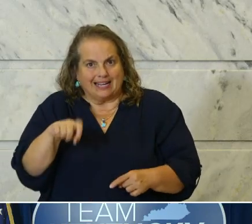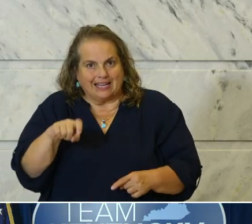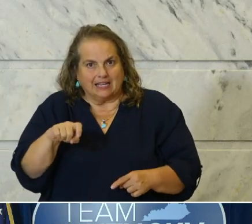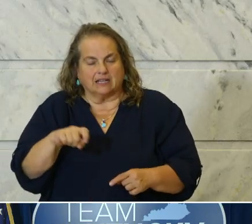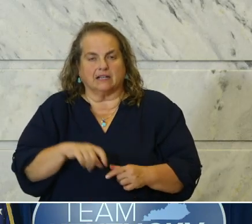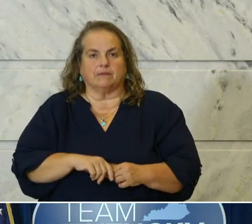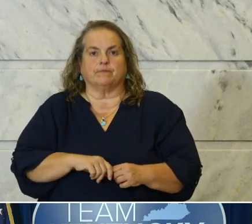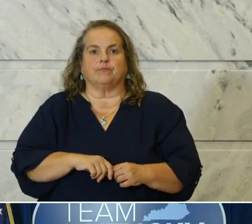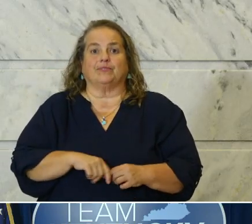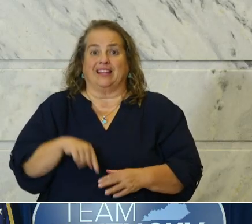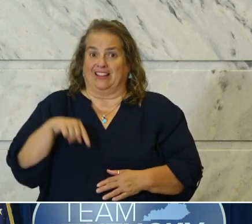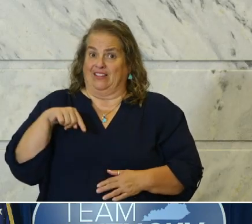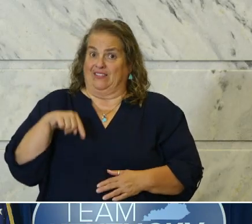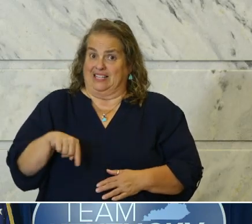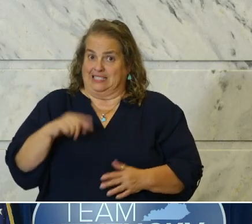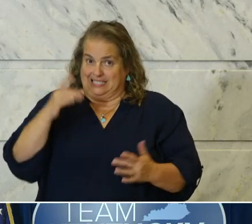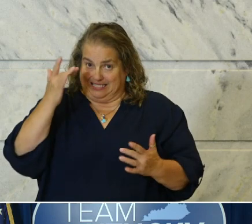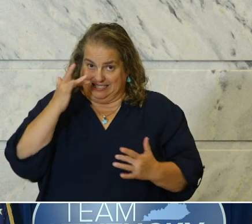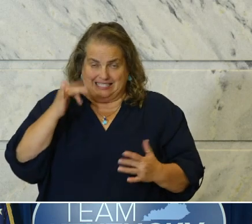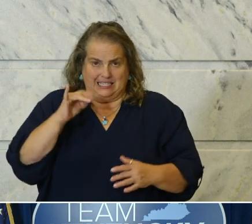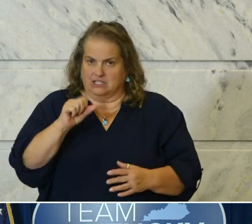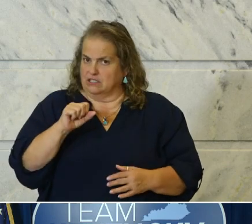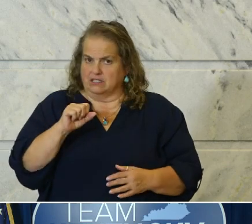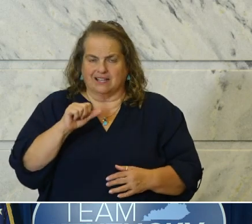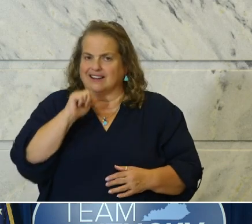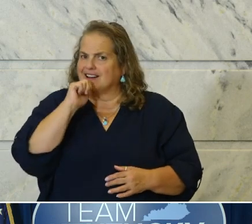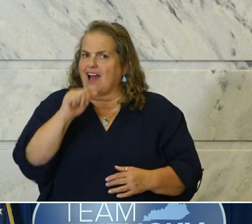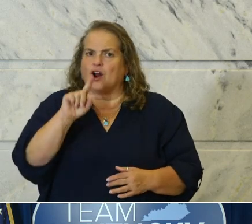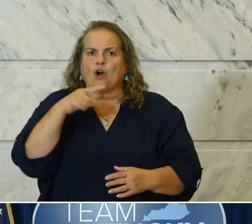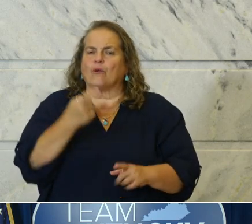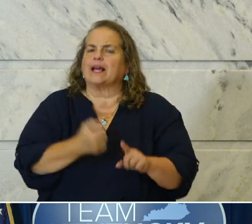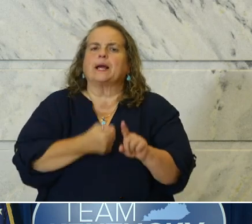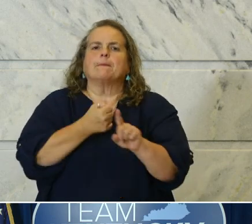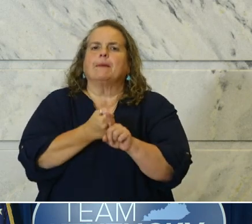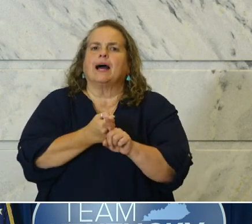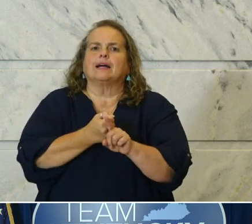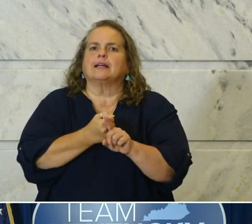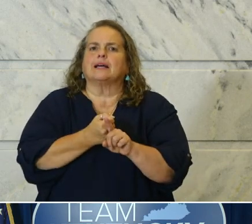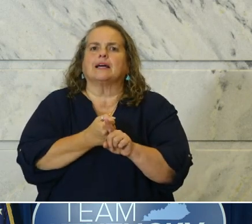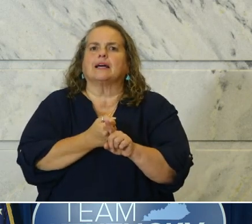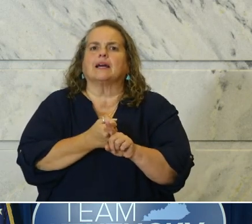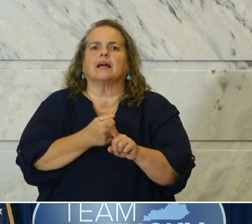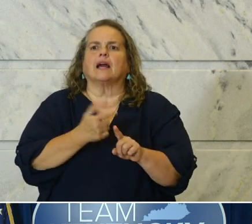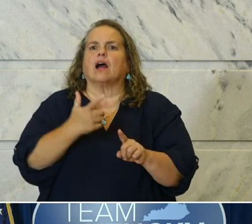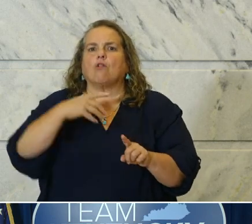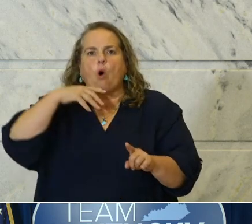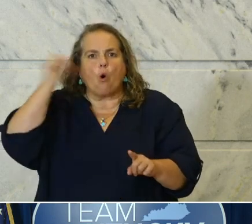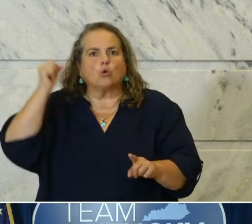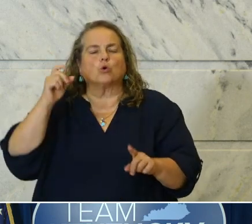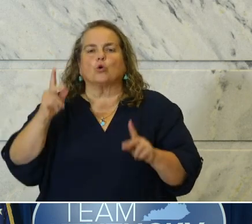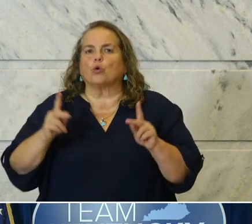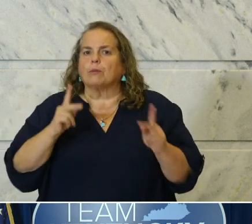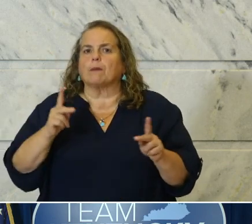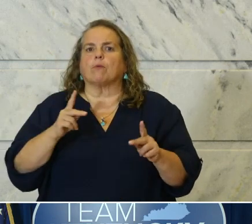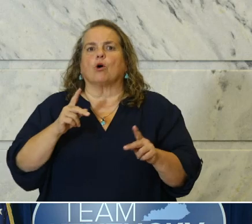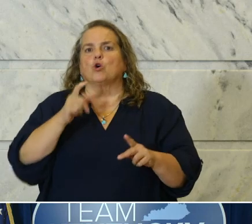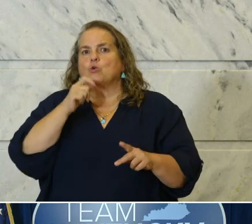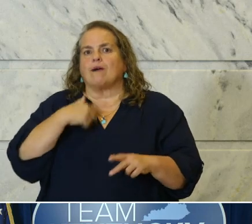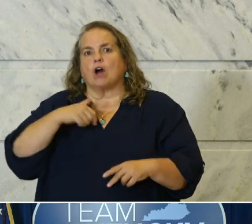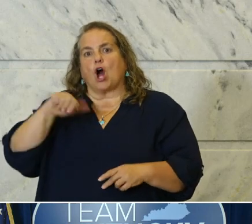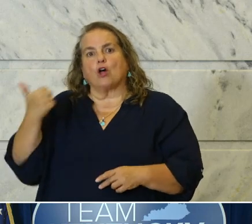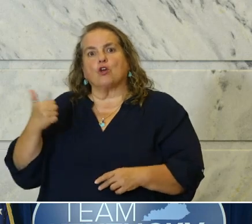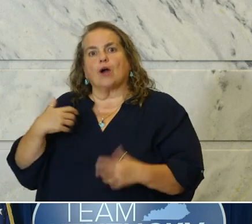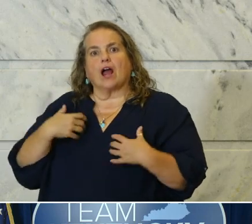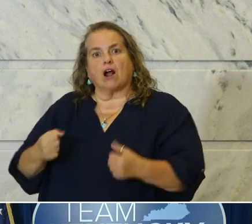mortality. This disease is no longer just affecting the frail, elderly people with underlying health